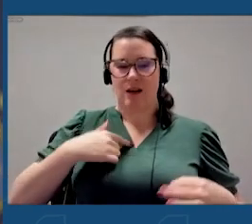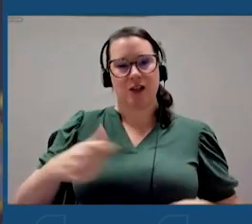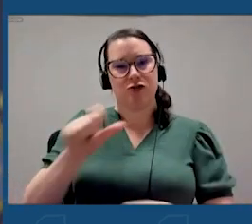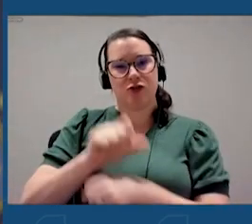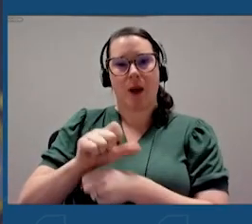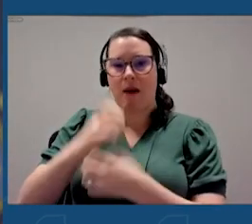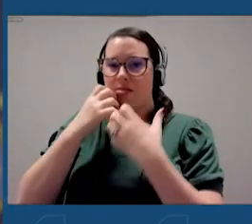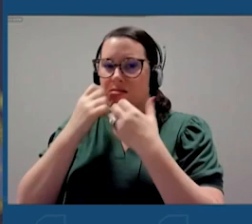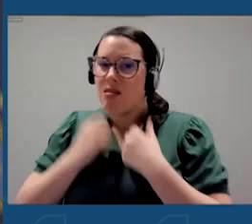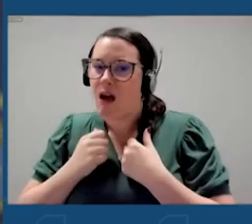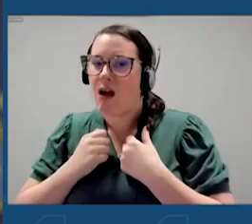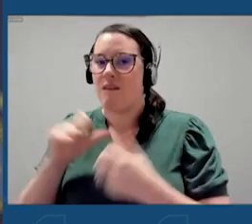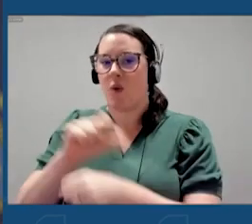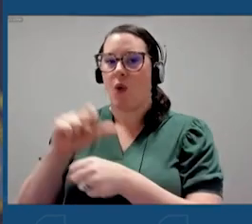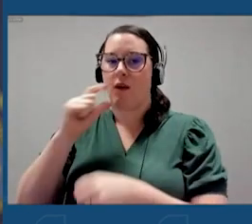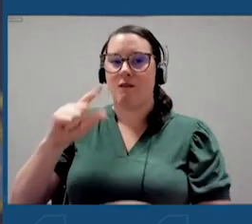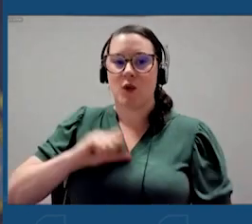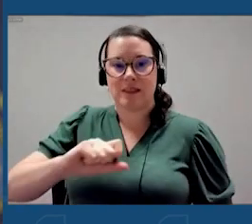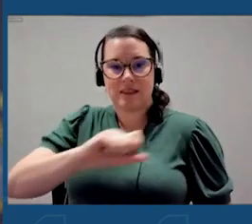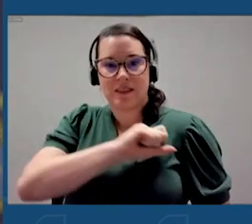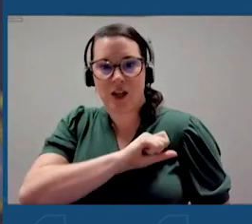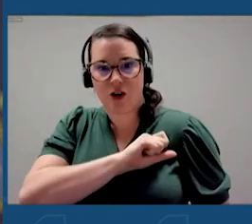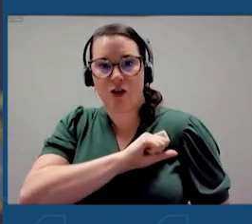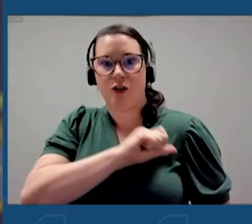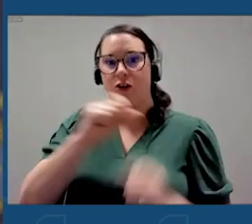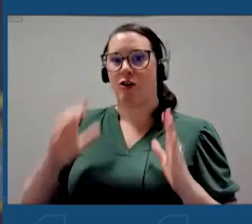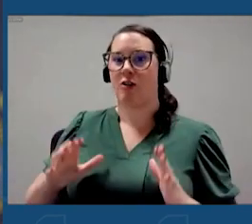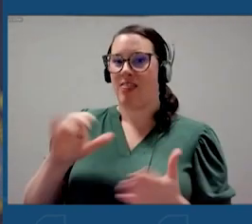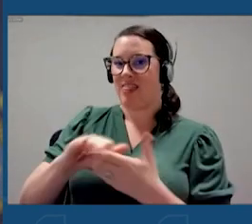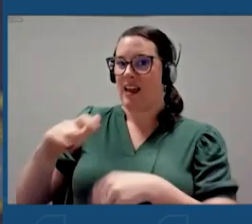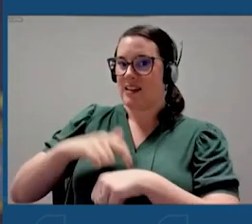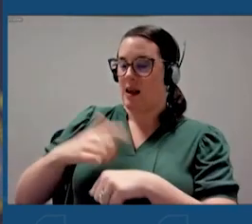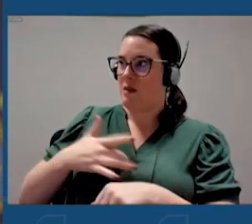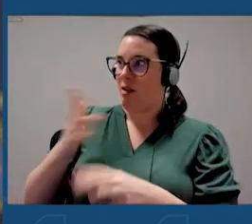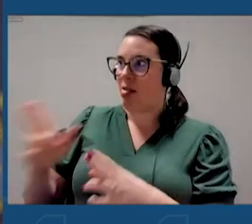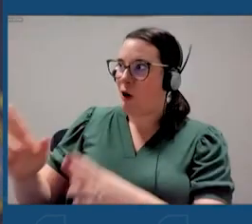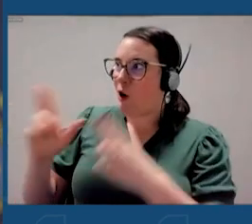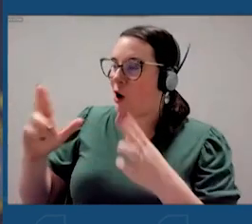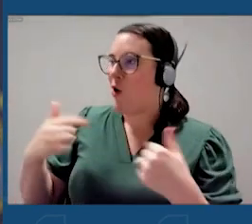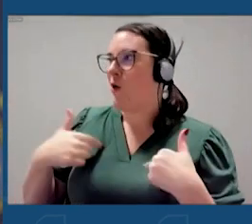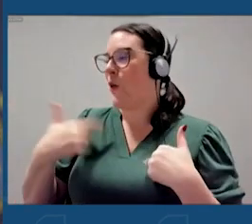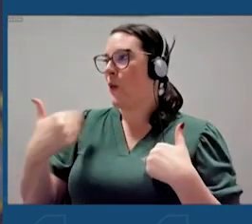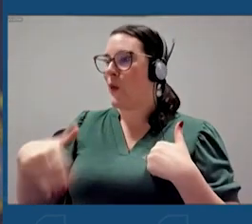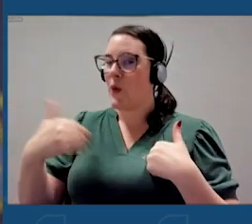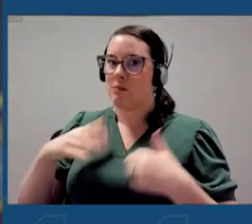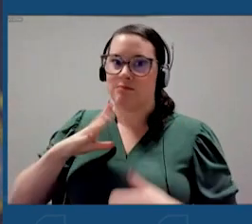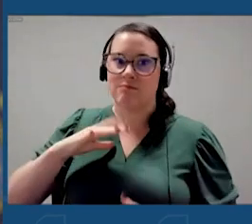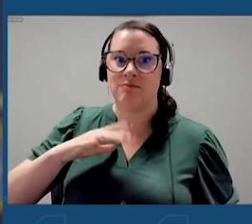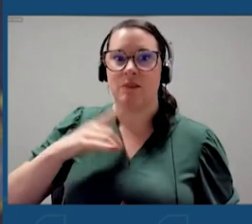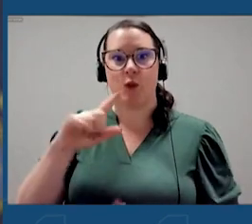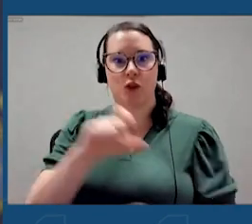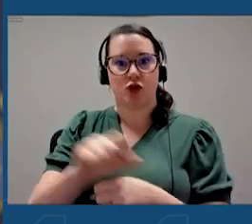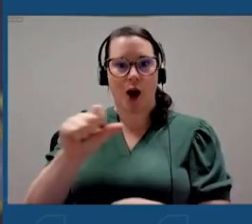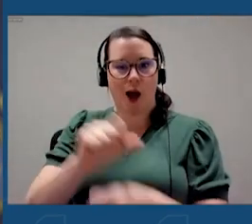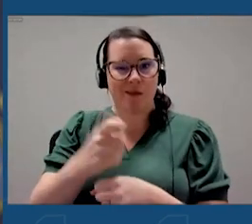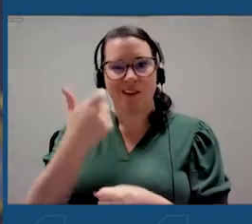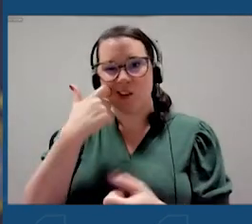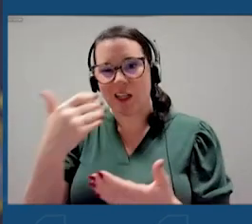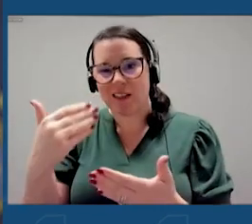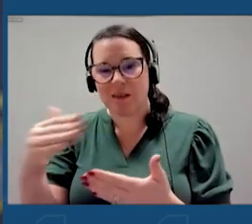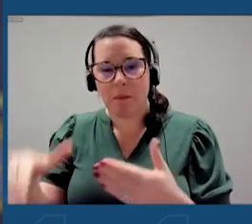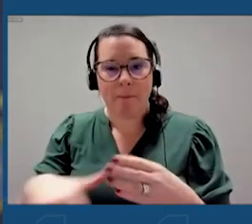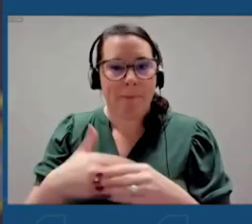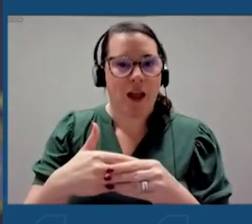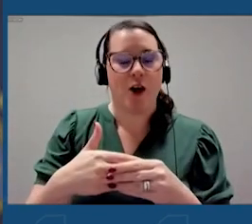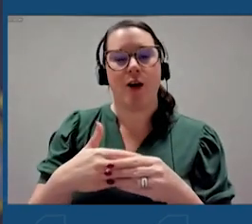Senator Daniel Patrick Moynihan, the highest honor at the time for a young person to get a job like that. Newly married, starting out. This is